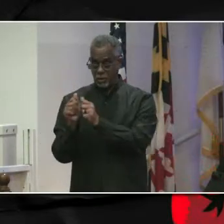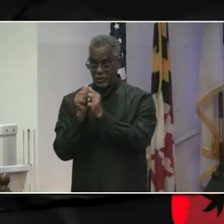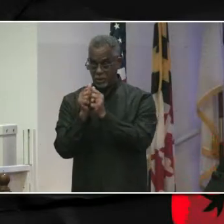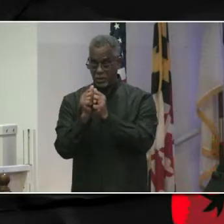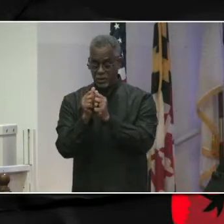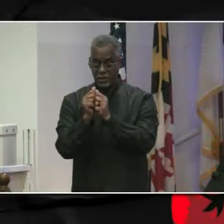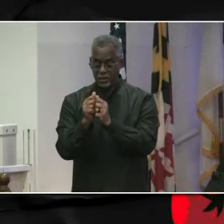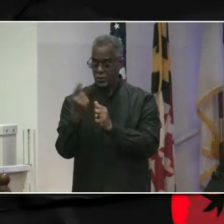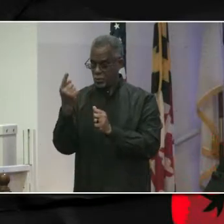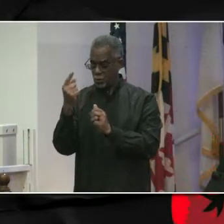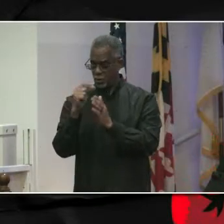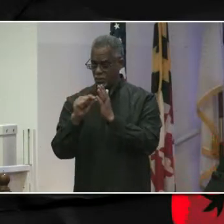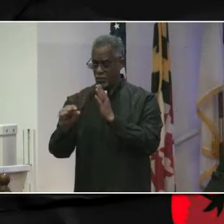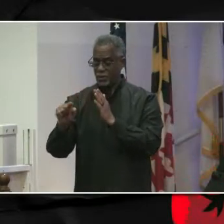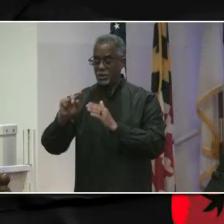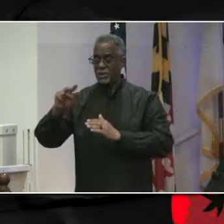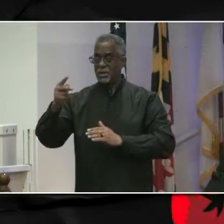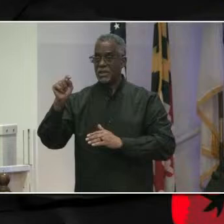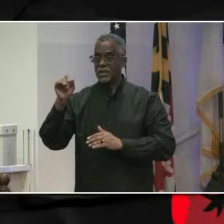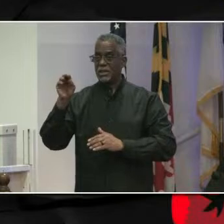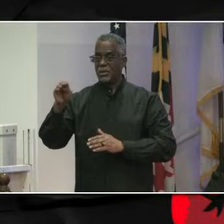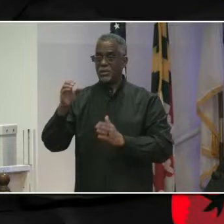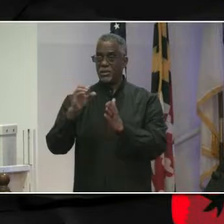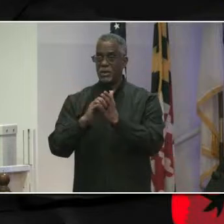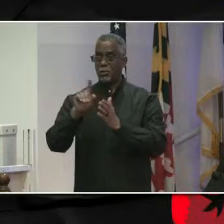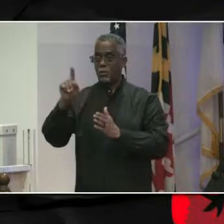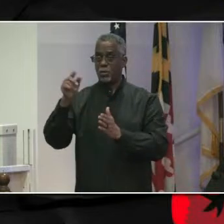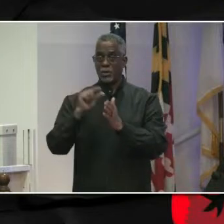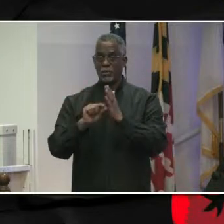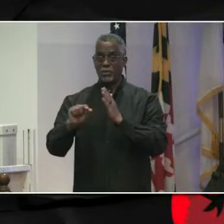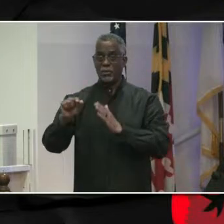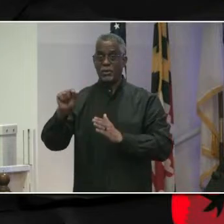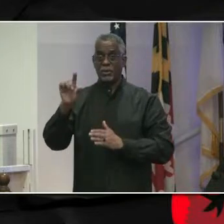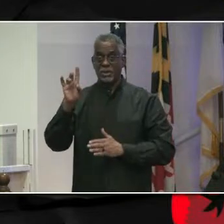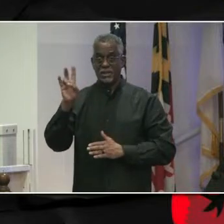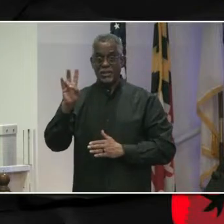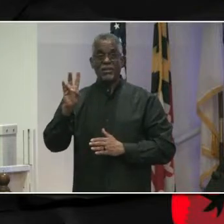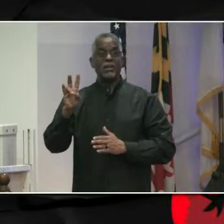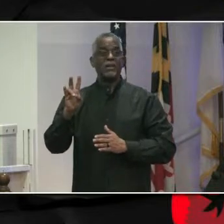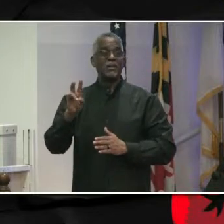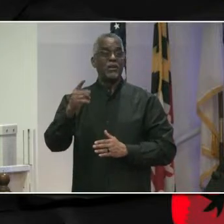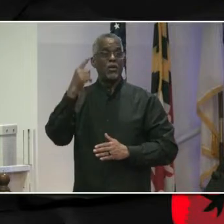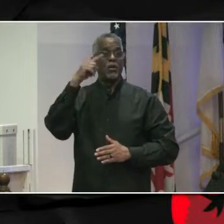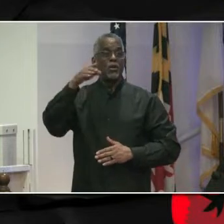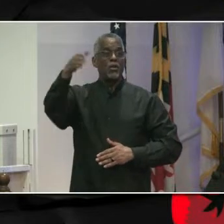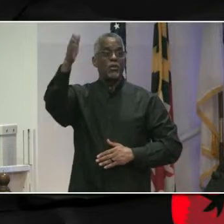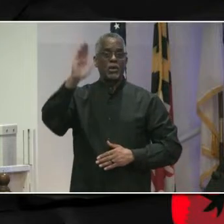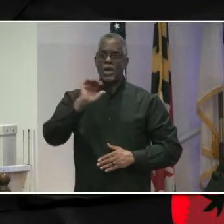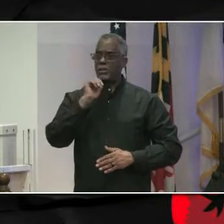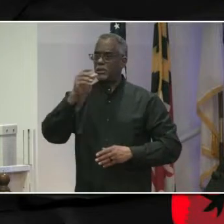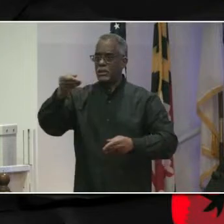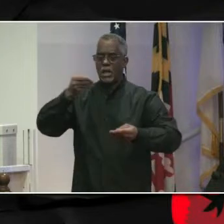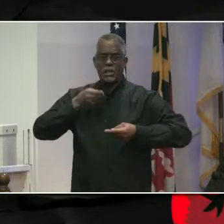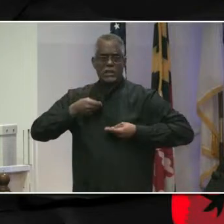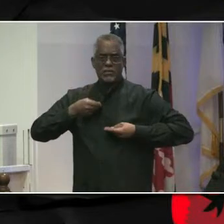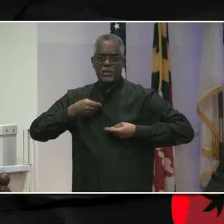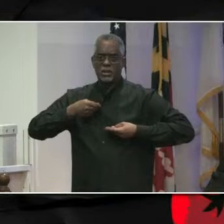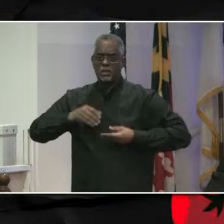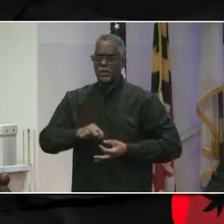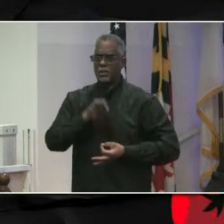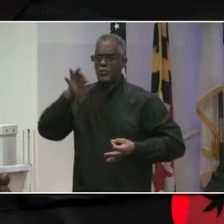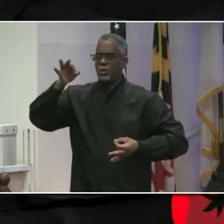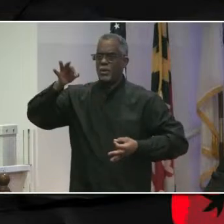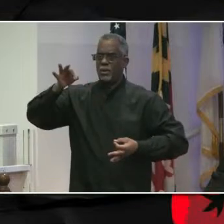is one verse. 2 Timothy chapter 1, verse 7 reads, "For God has not given us a spirit of